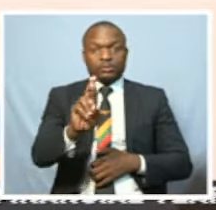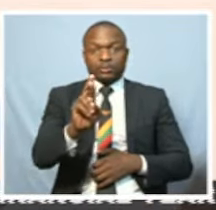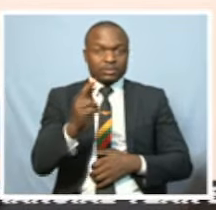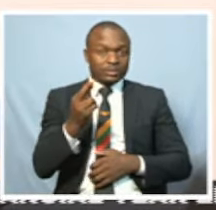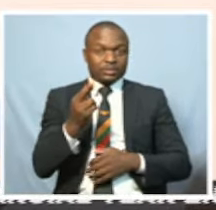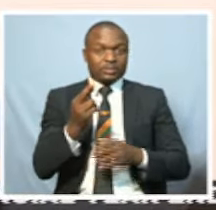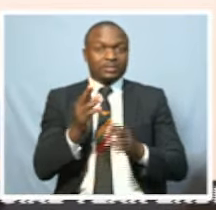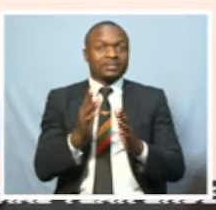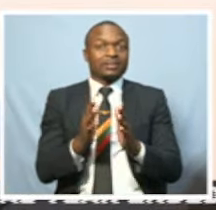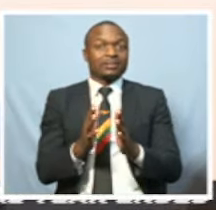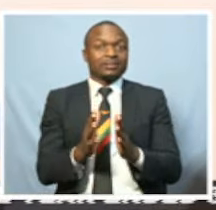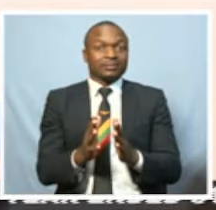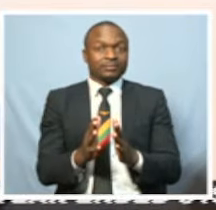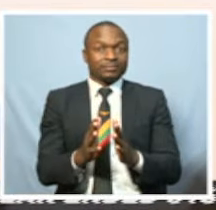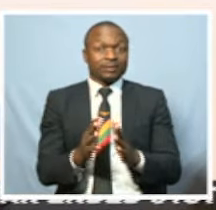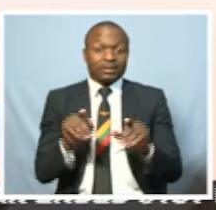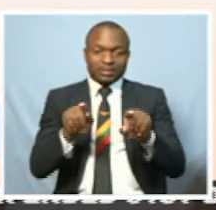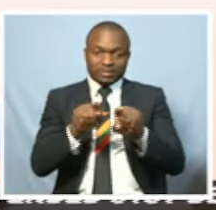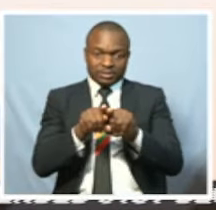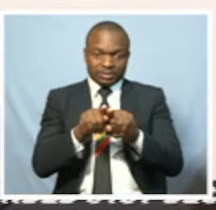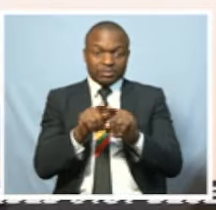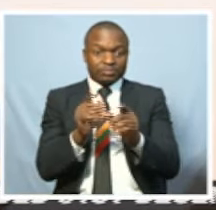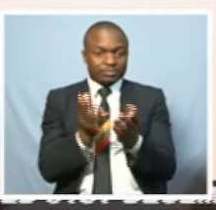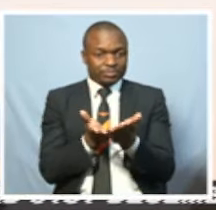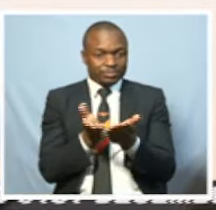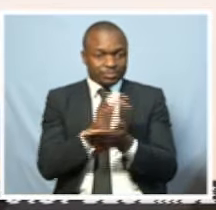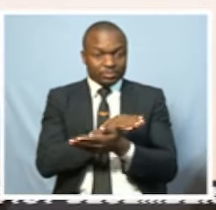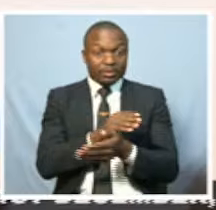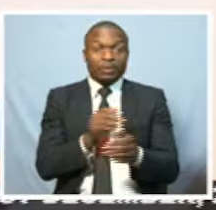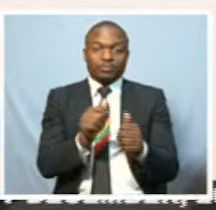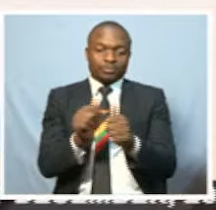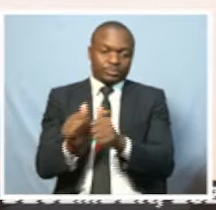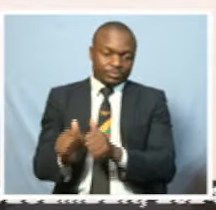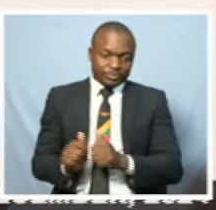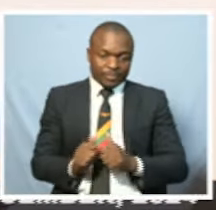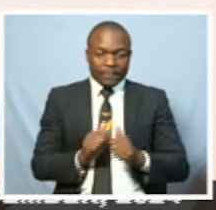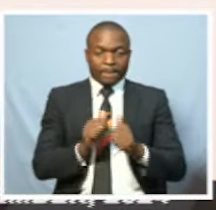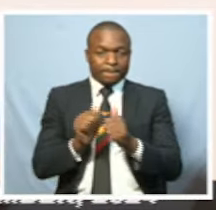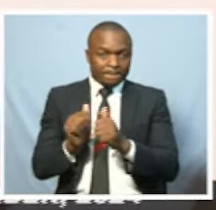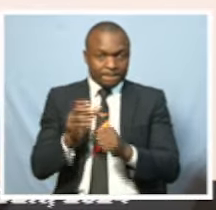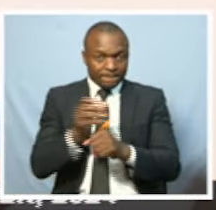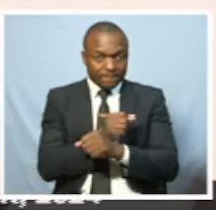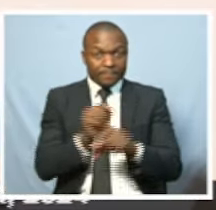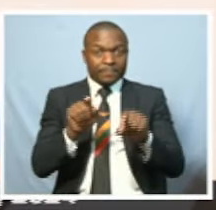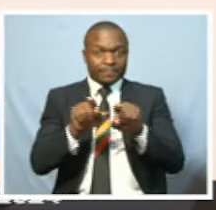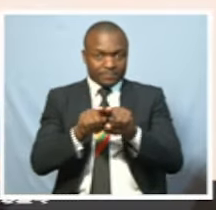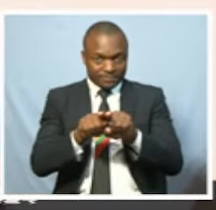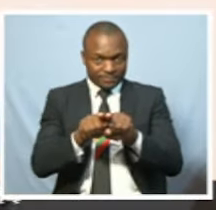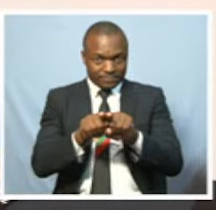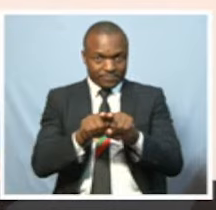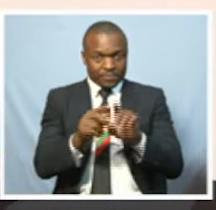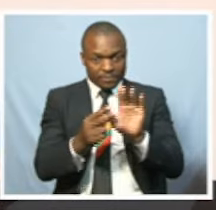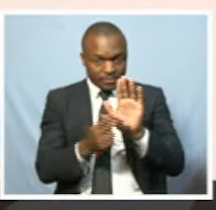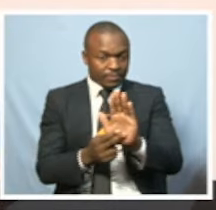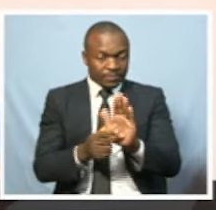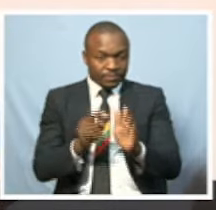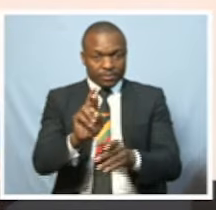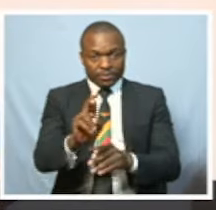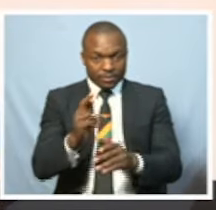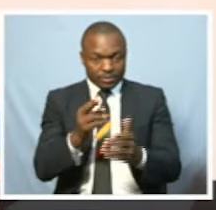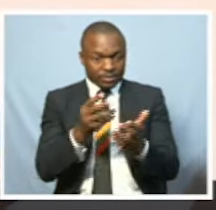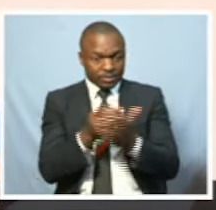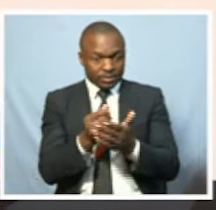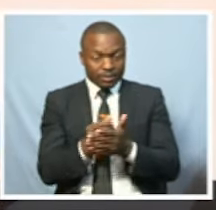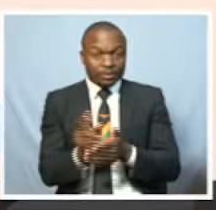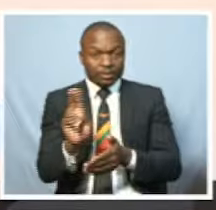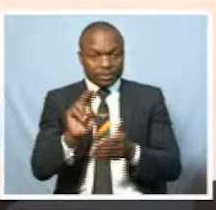Mr. Obliged. The same page on action taken, we do the same, where it said the retained funds were used